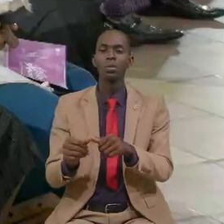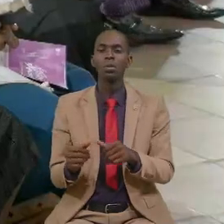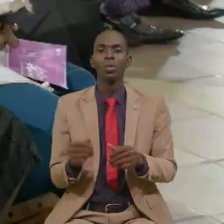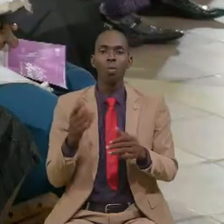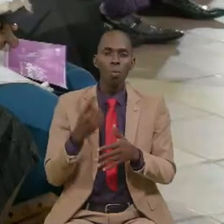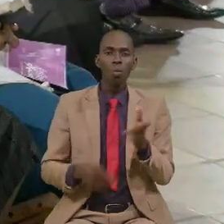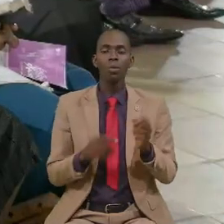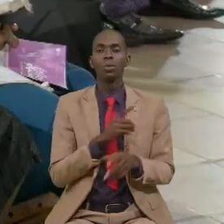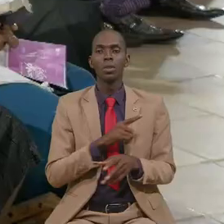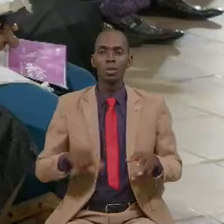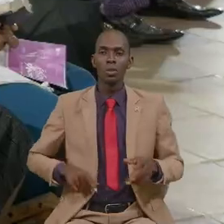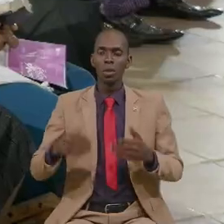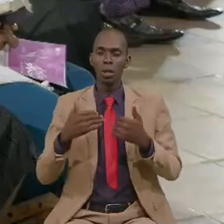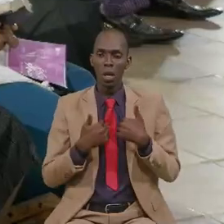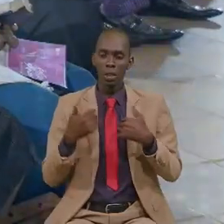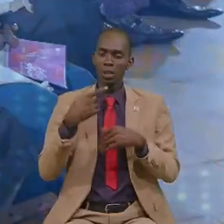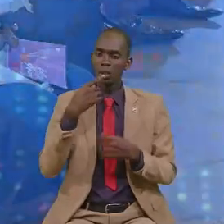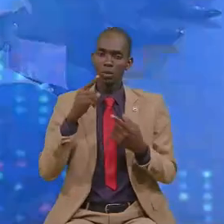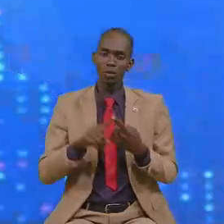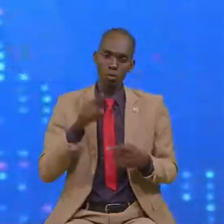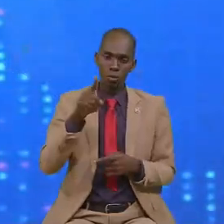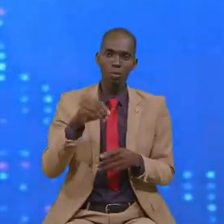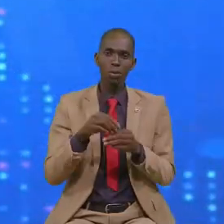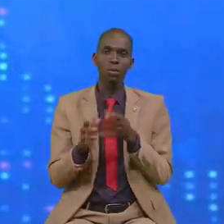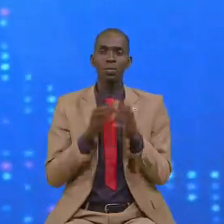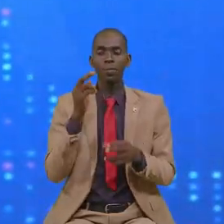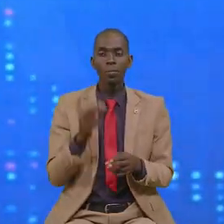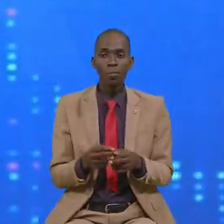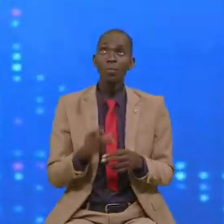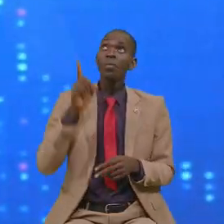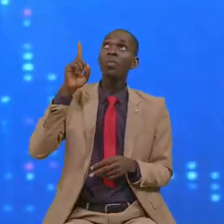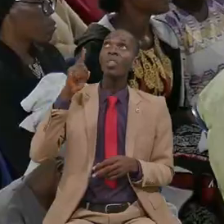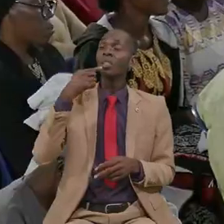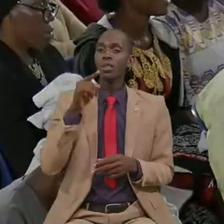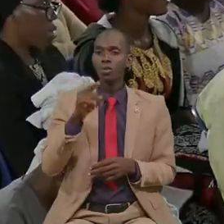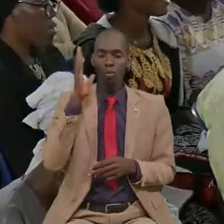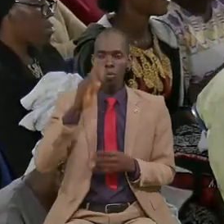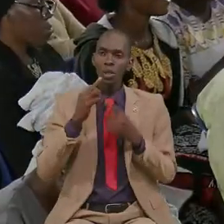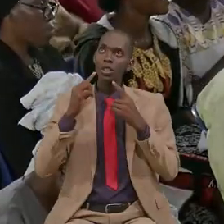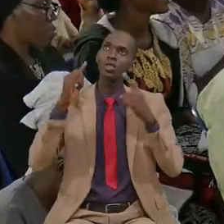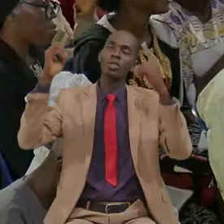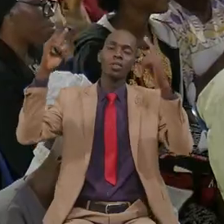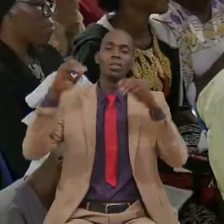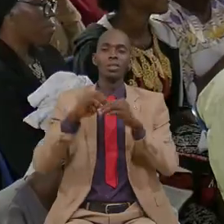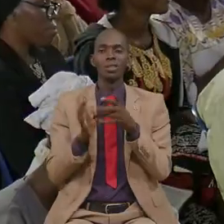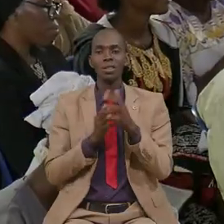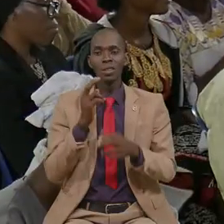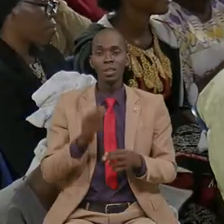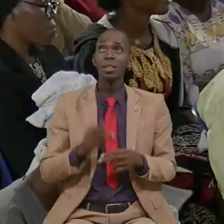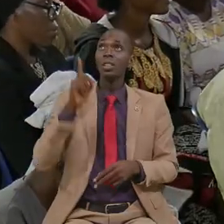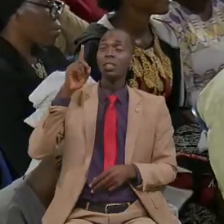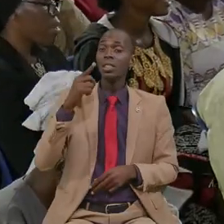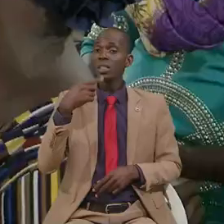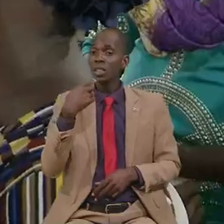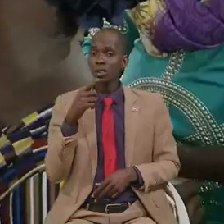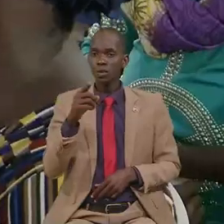Lord has said unto you. He said you will succeed. He said you will